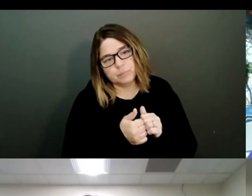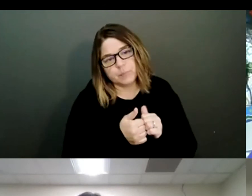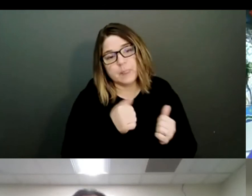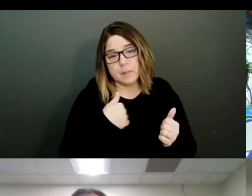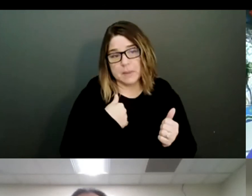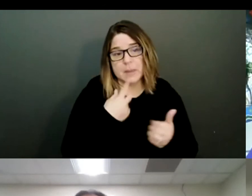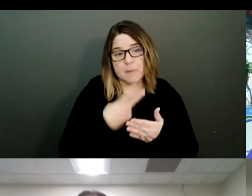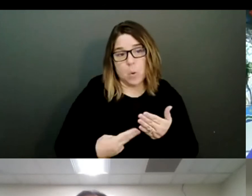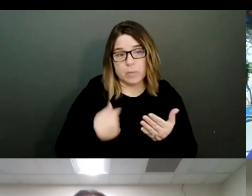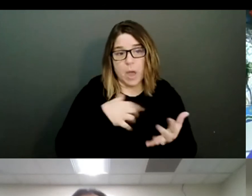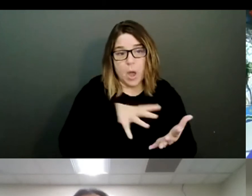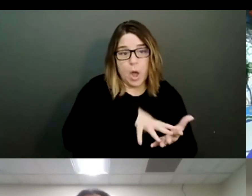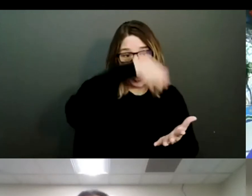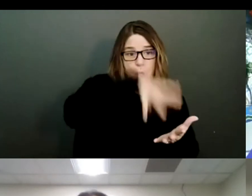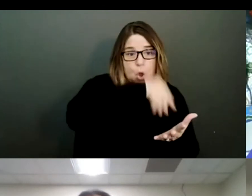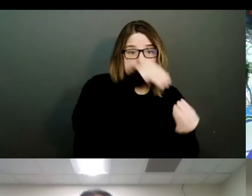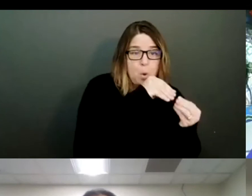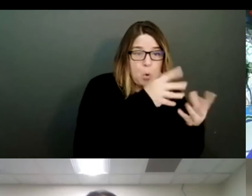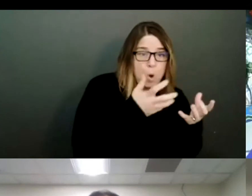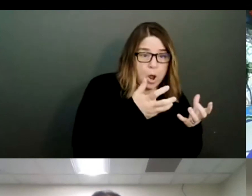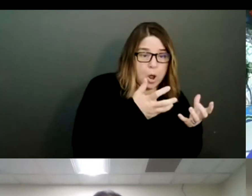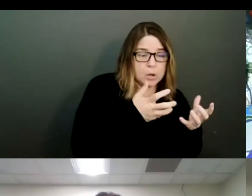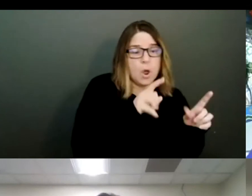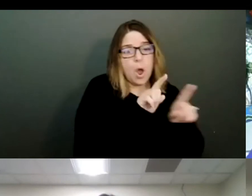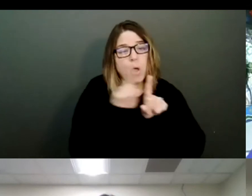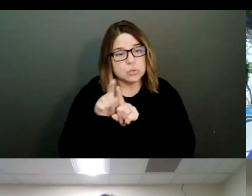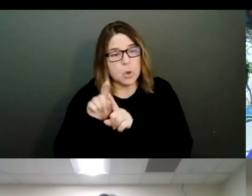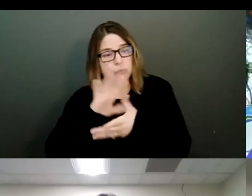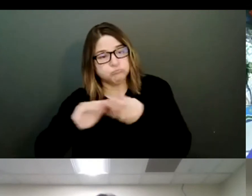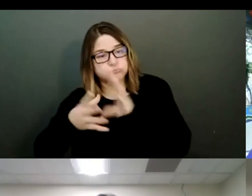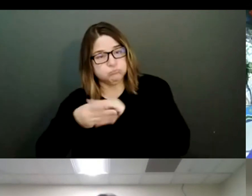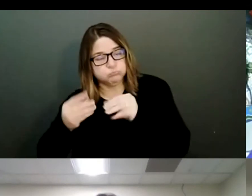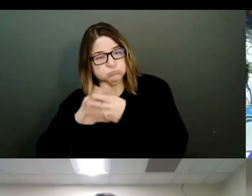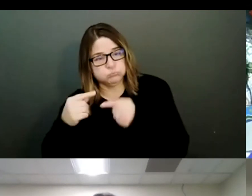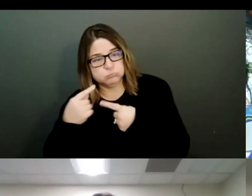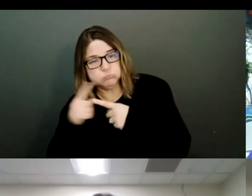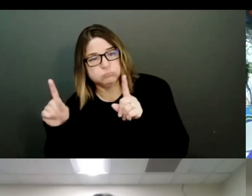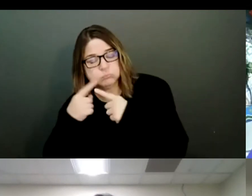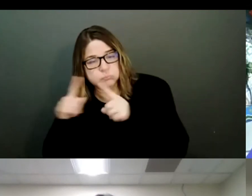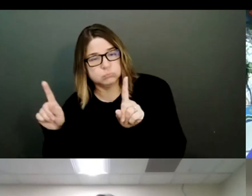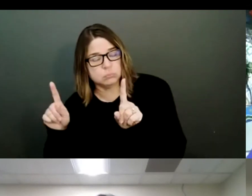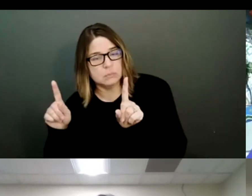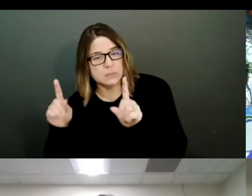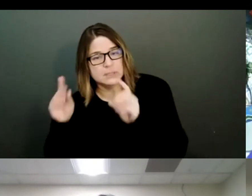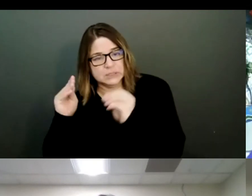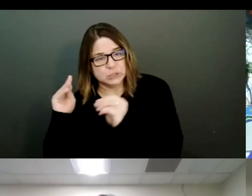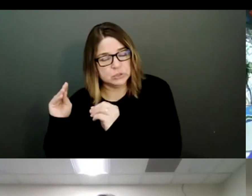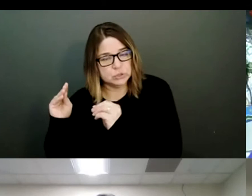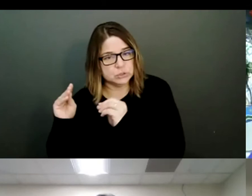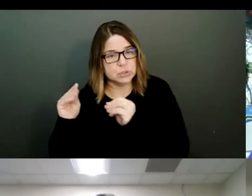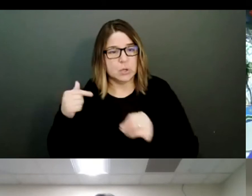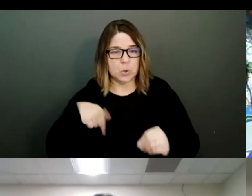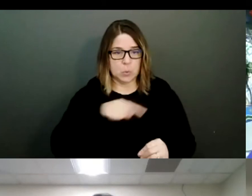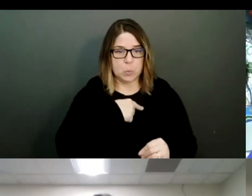more, but I also want to be able to tell the story as we become a more culturally sensitive